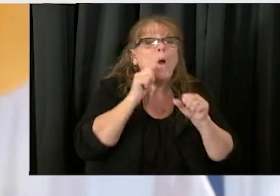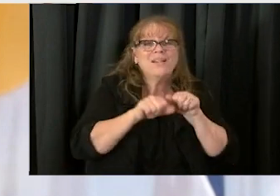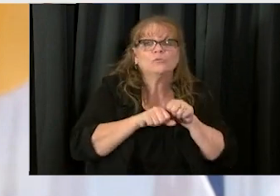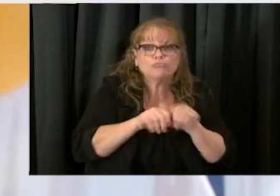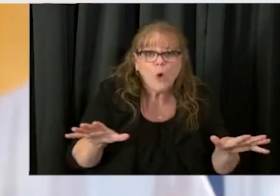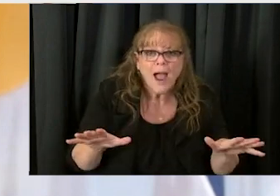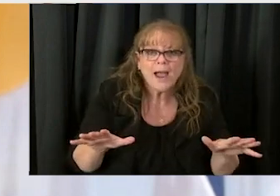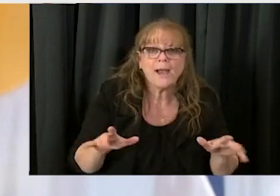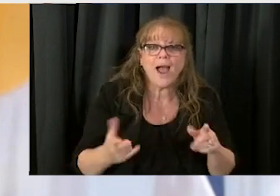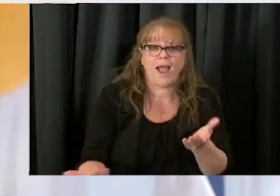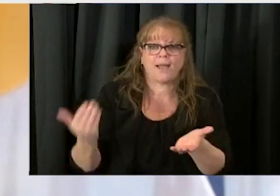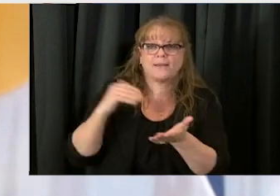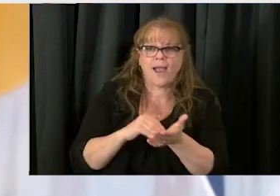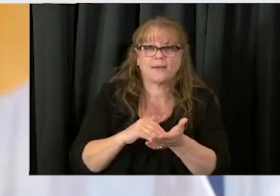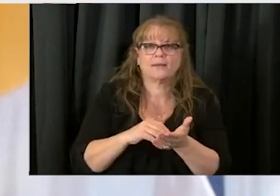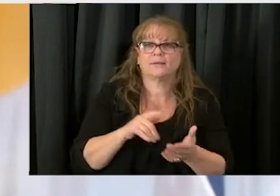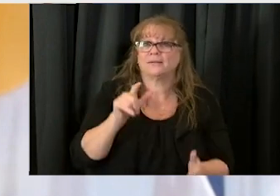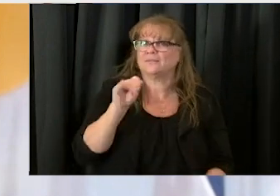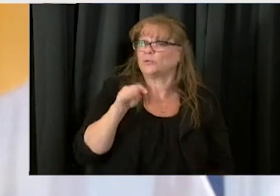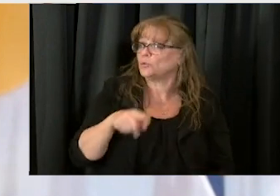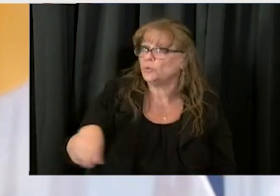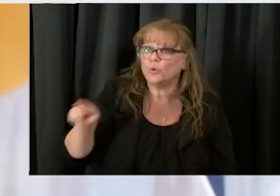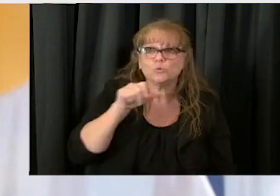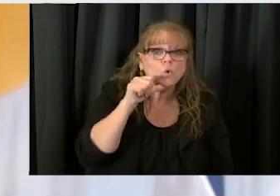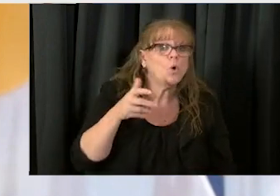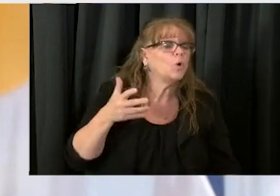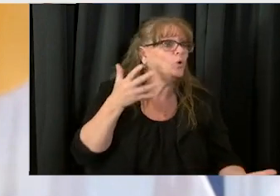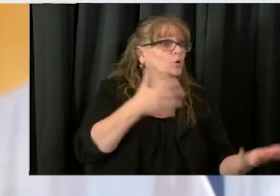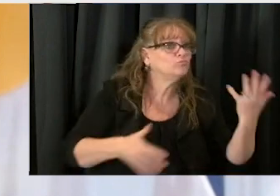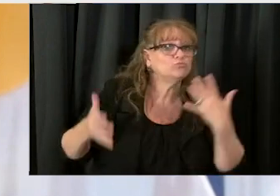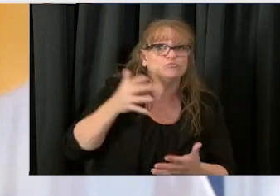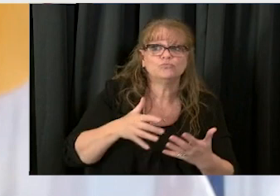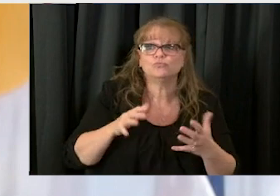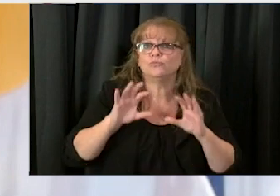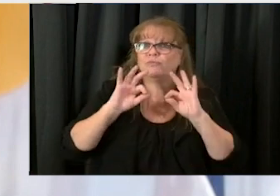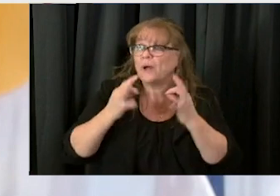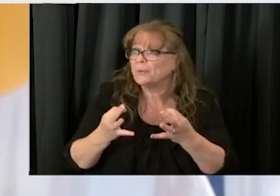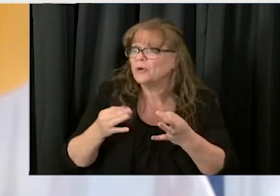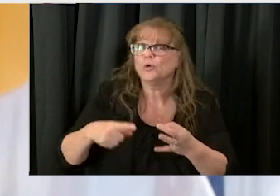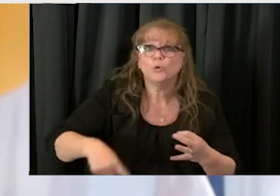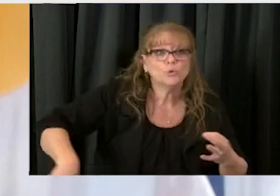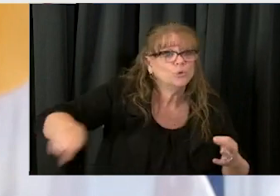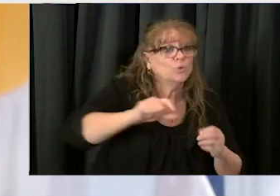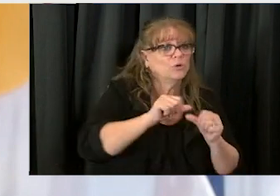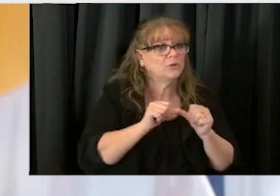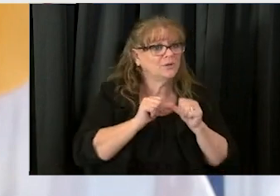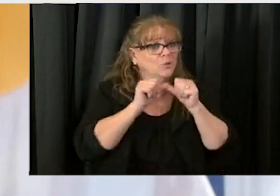others, and to be extremely cautious because of the high prevalence of the deadly virus in Colorado.